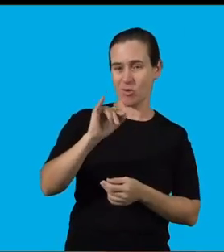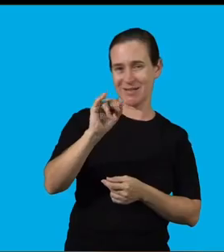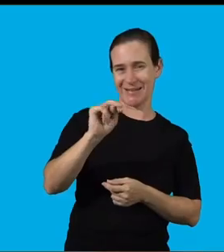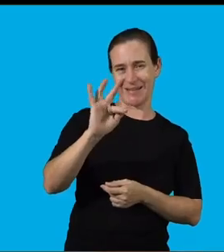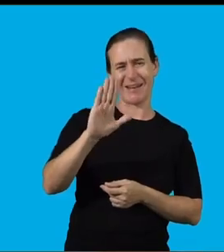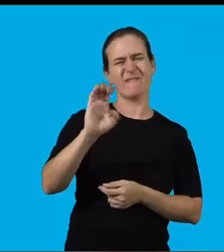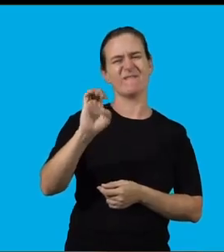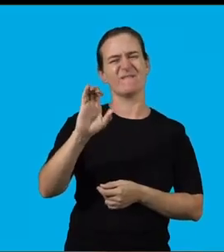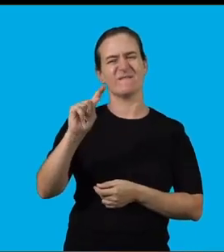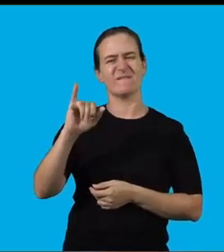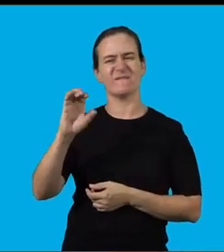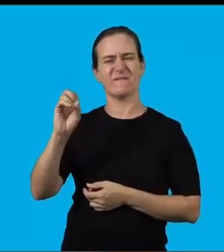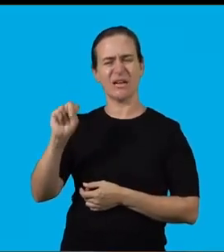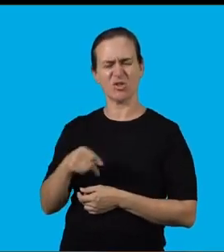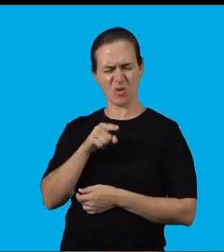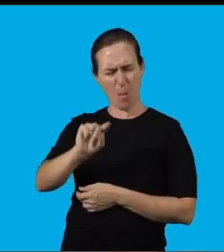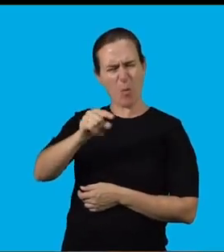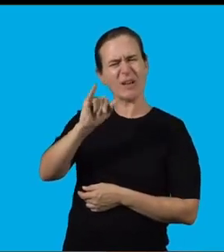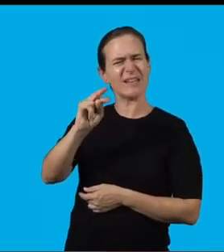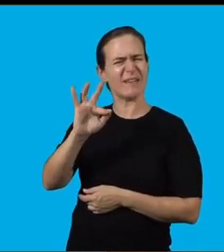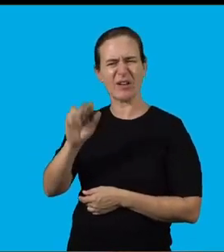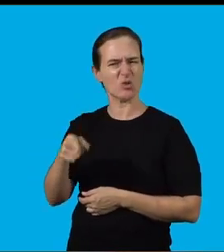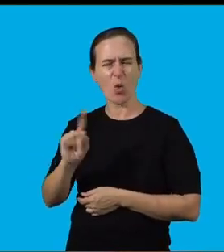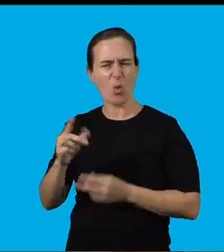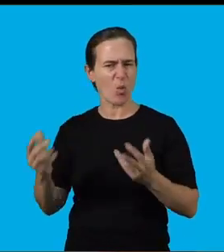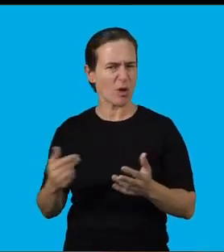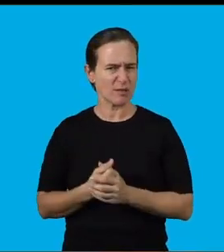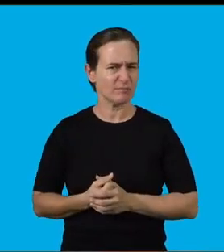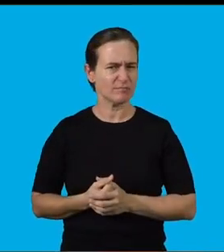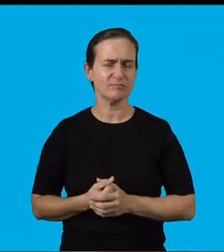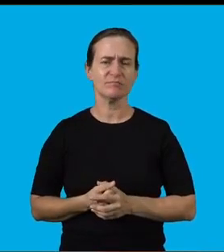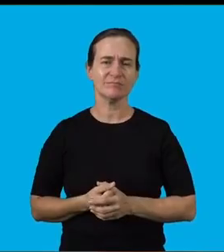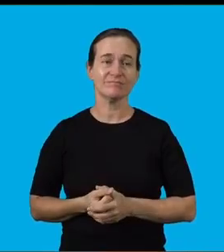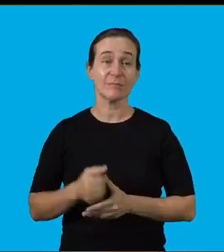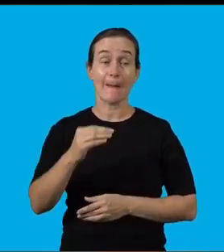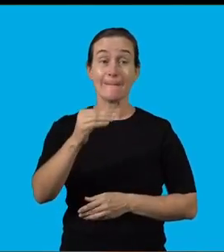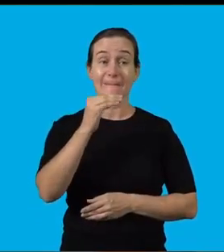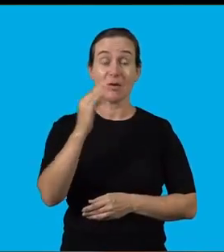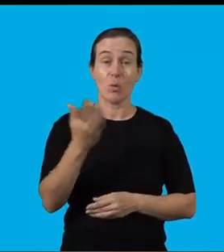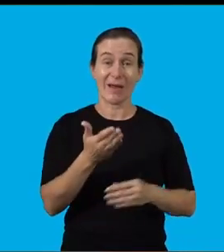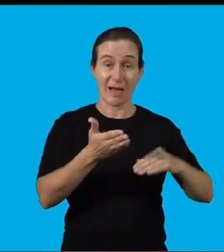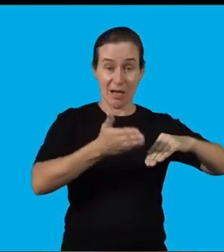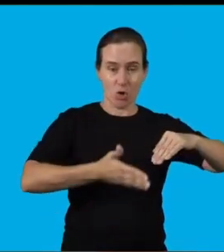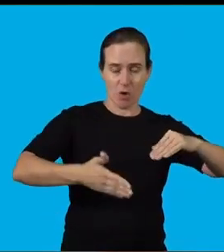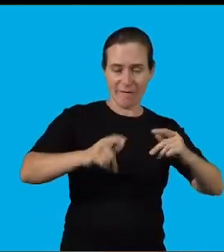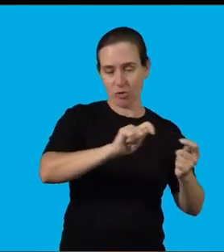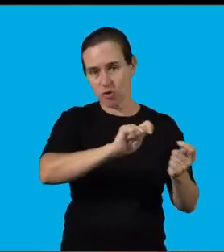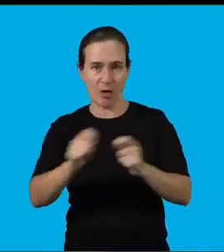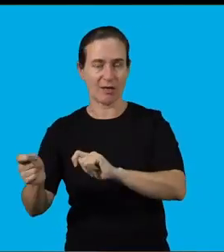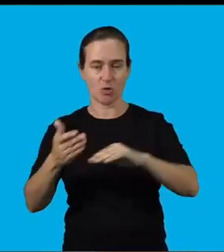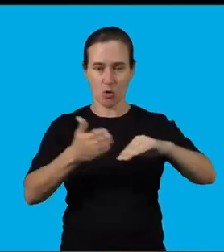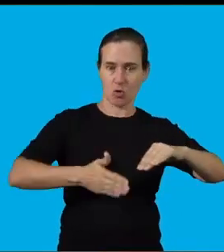just focus on that for a second. Obviously, we've got a question to answer, but when we're talking about points of inflection, it's where our curvature is